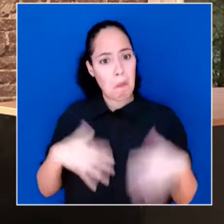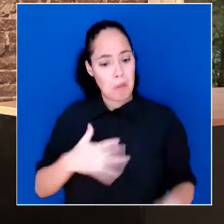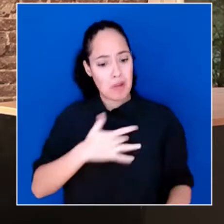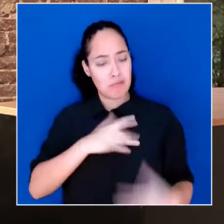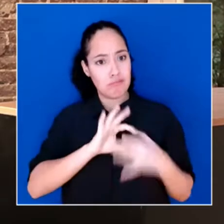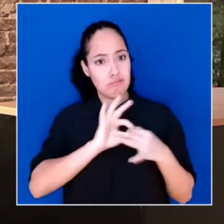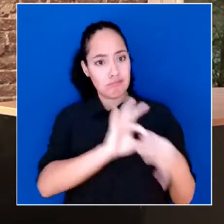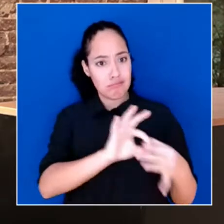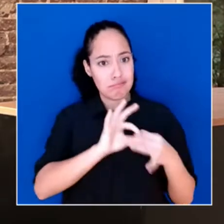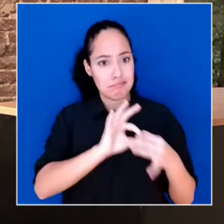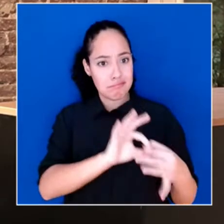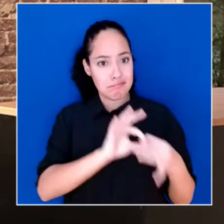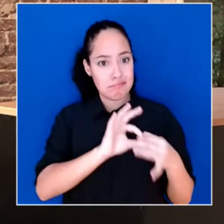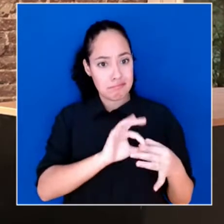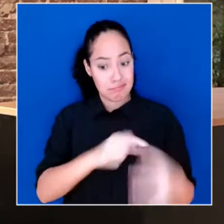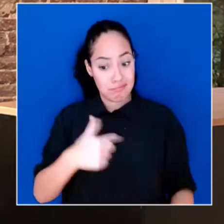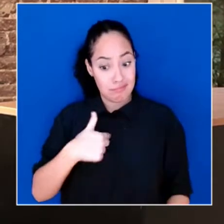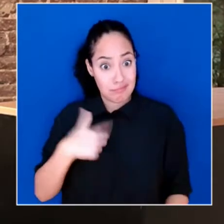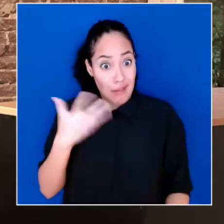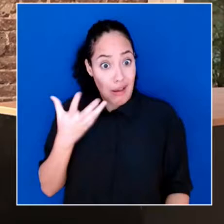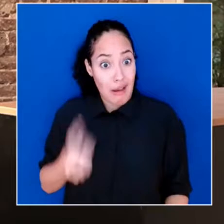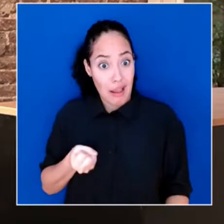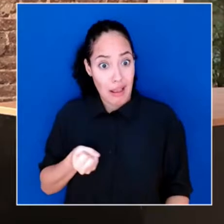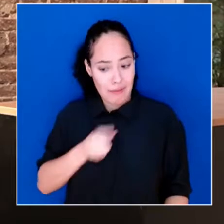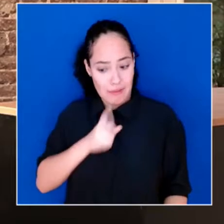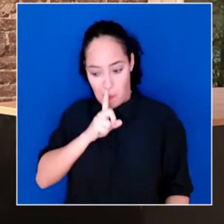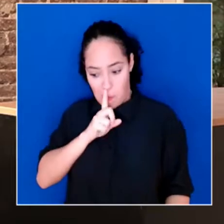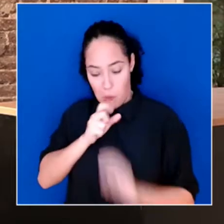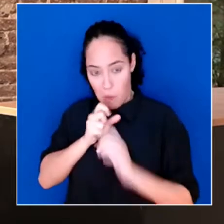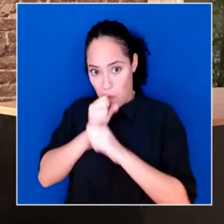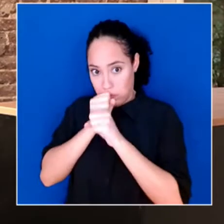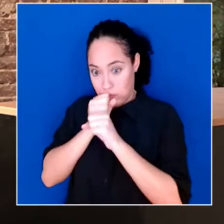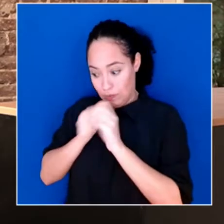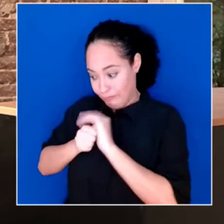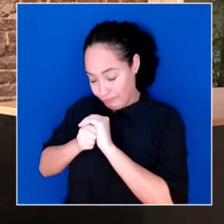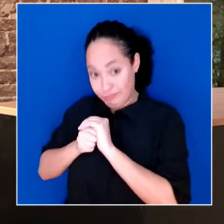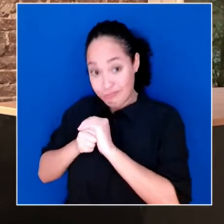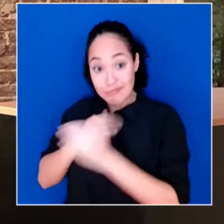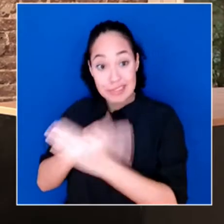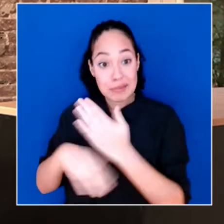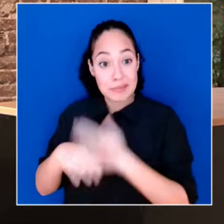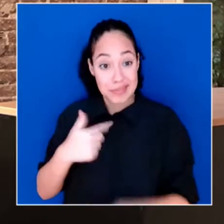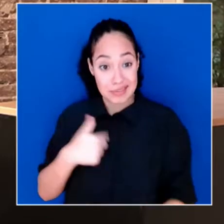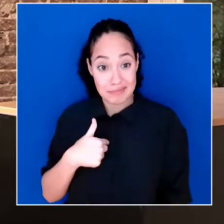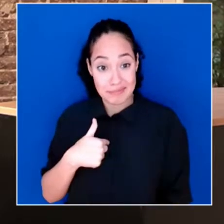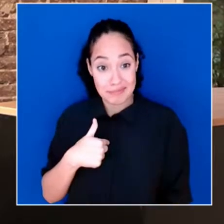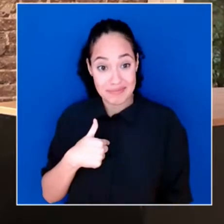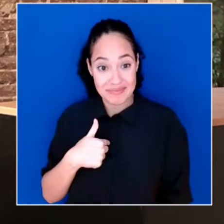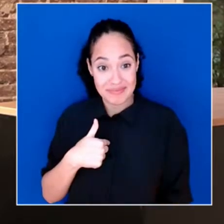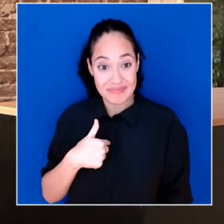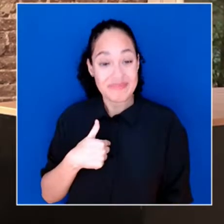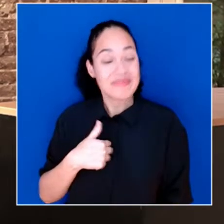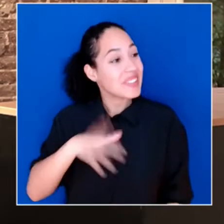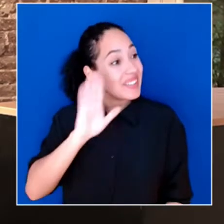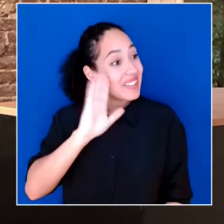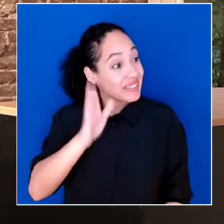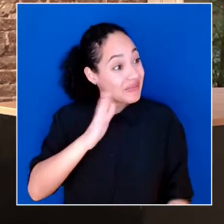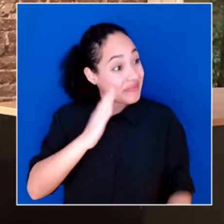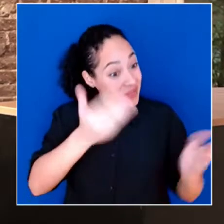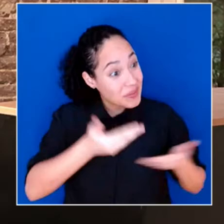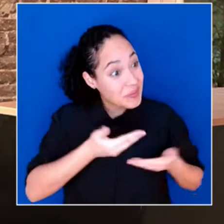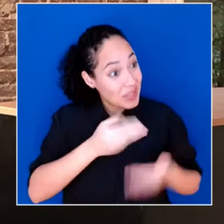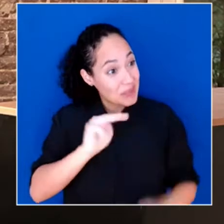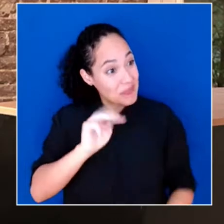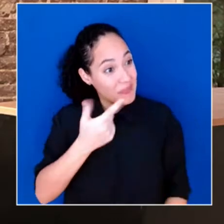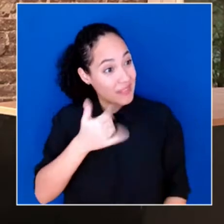times. So Megan, hello. Hello. Hello. Thank you for having me. You're welcome. Thank you for joining us. And is